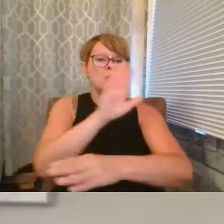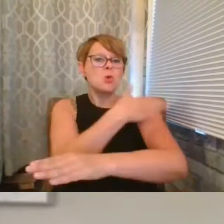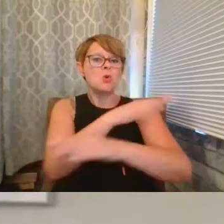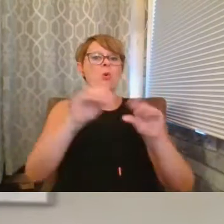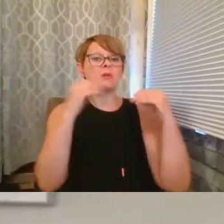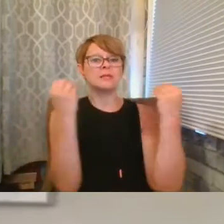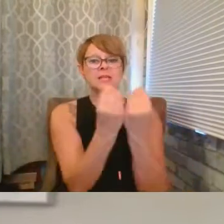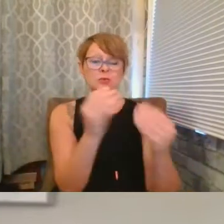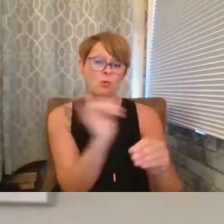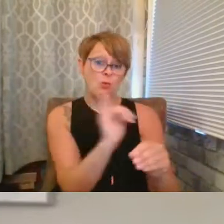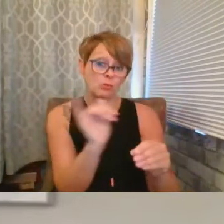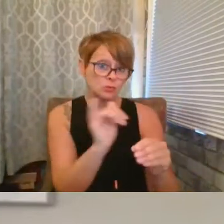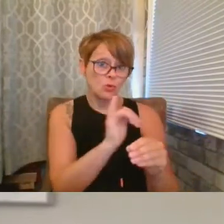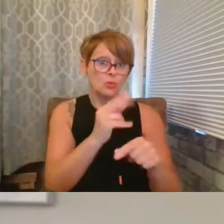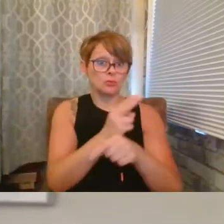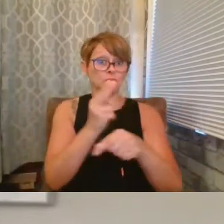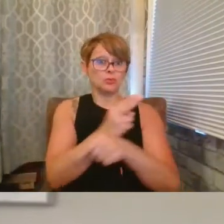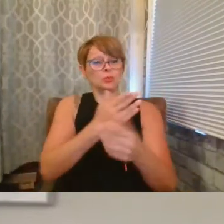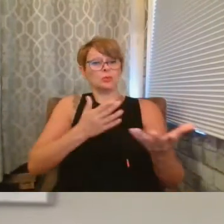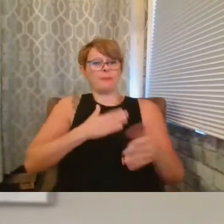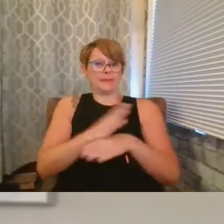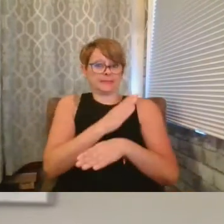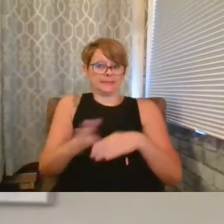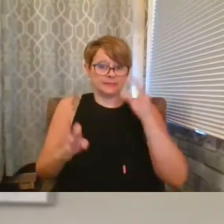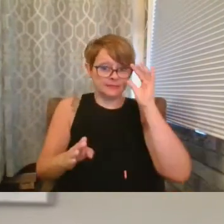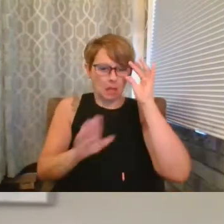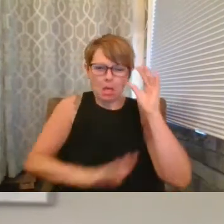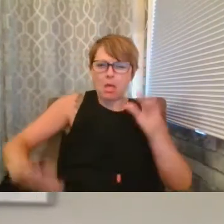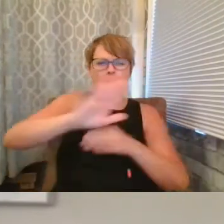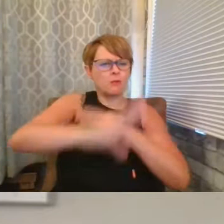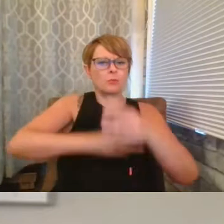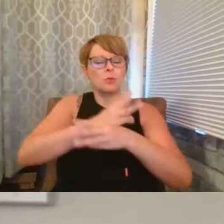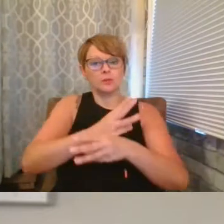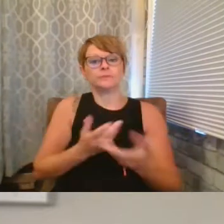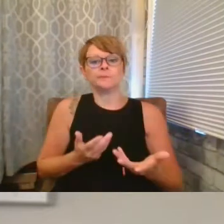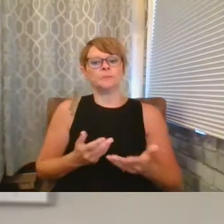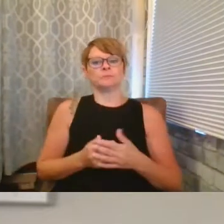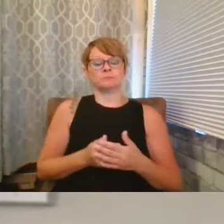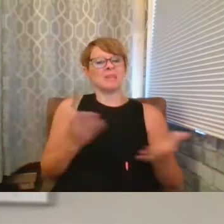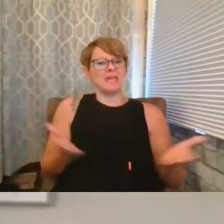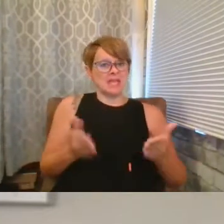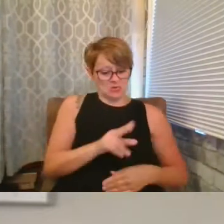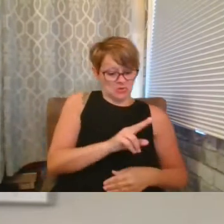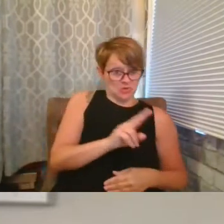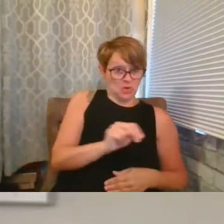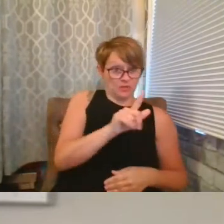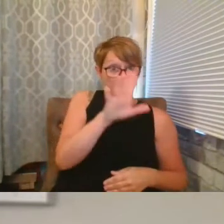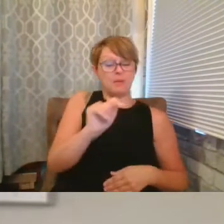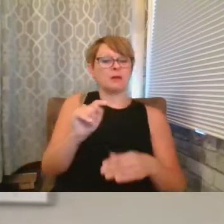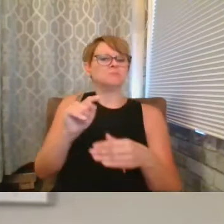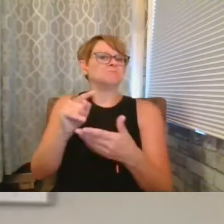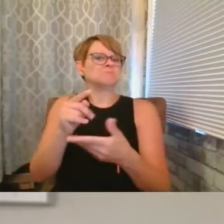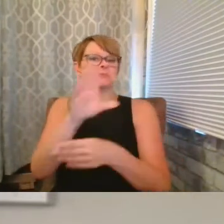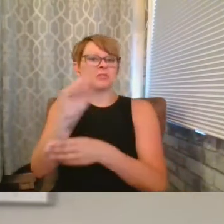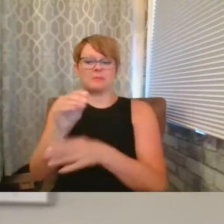500 customers all over the world. We're based here in Newfoundland, but our customers are mostly in the States. So, I think we are one of